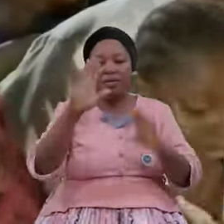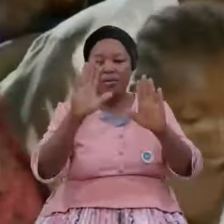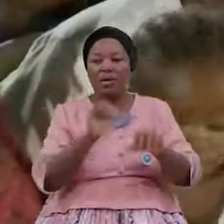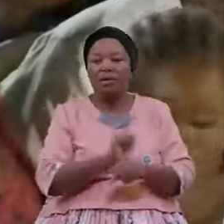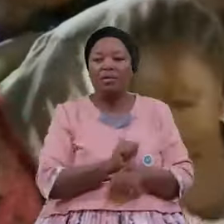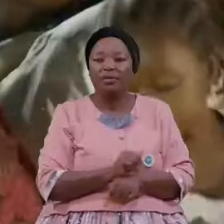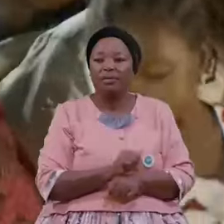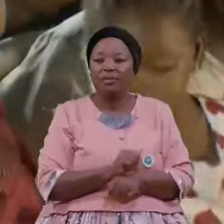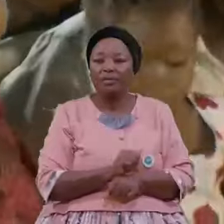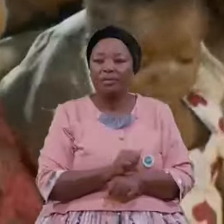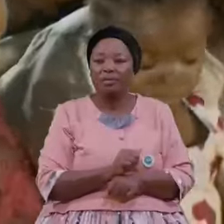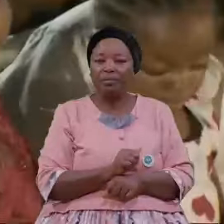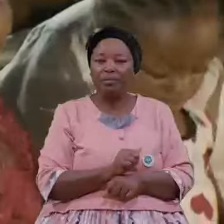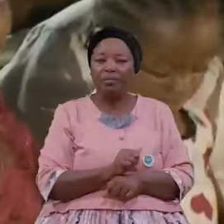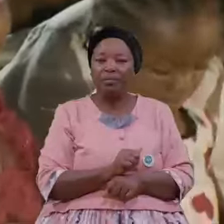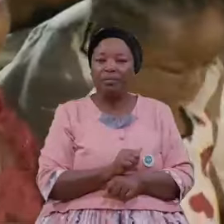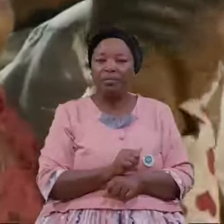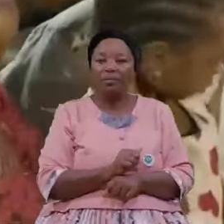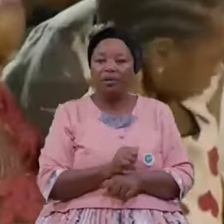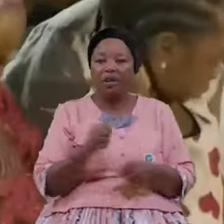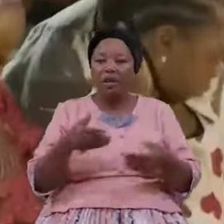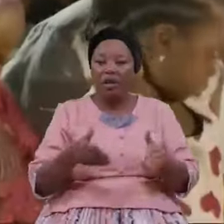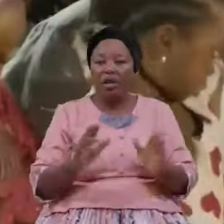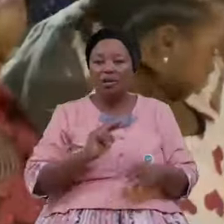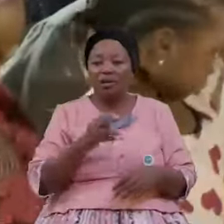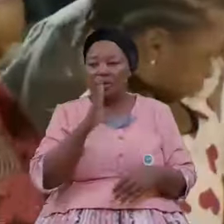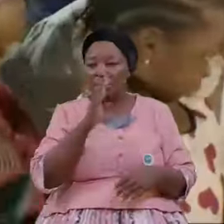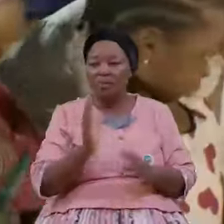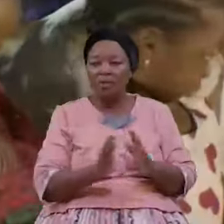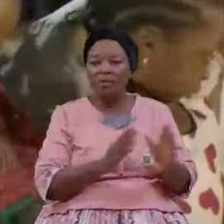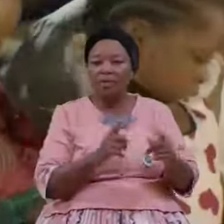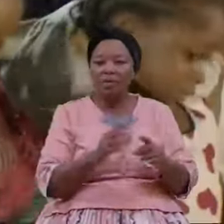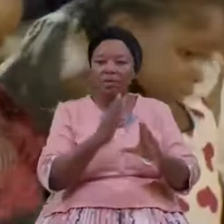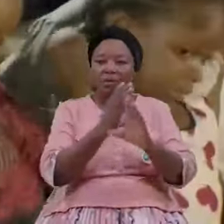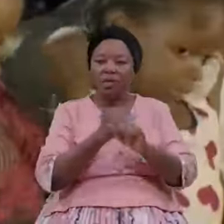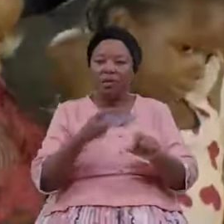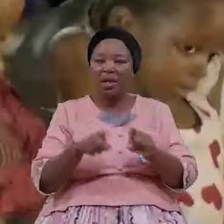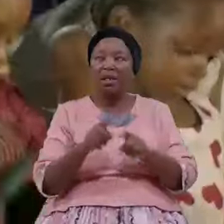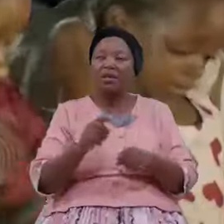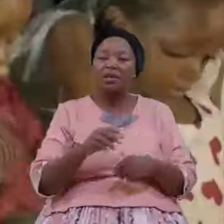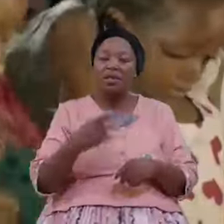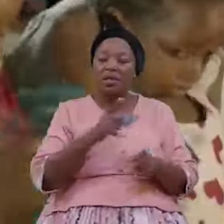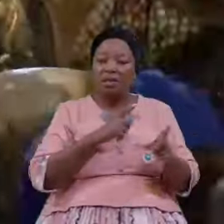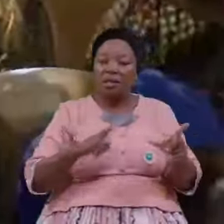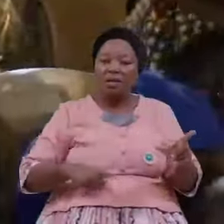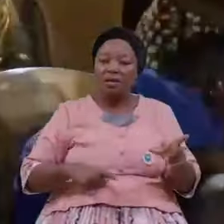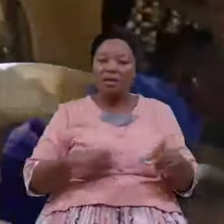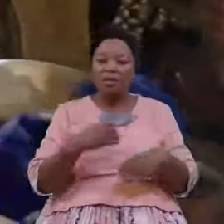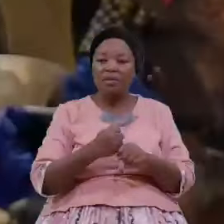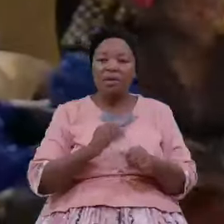Let's be ready to receive as his servant comes off, our Father in the Lord,